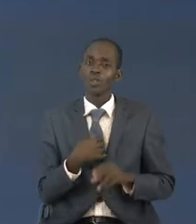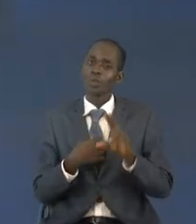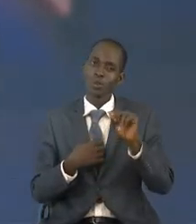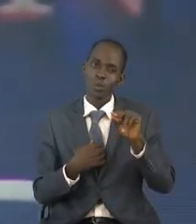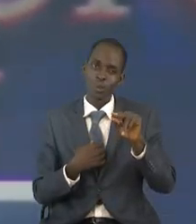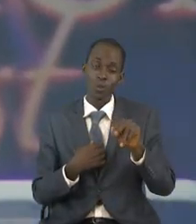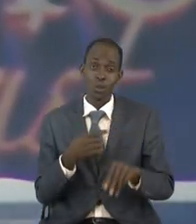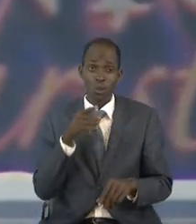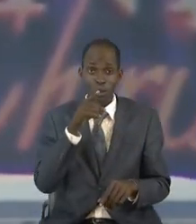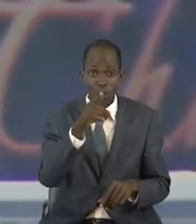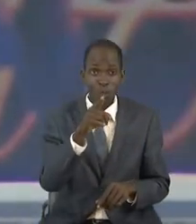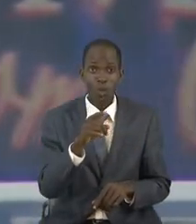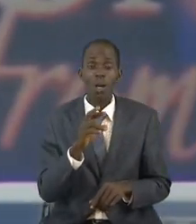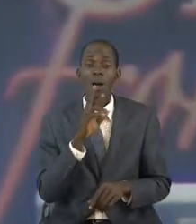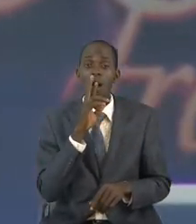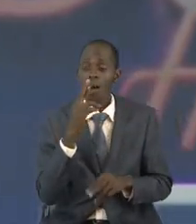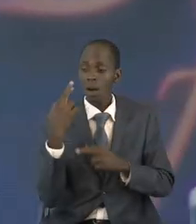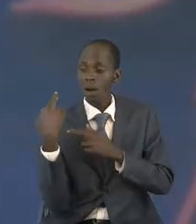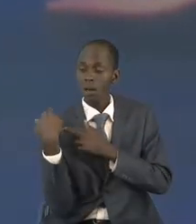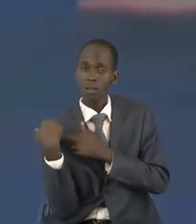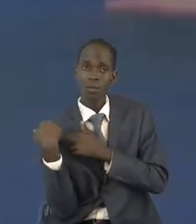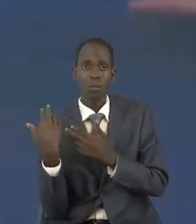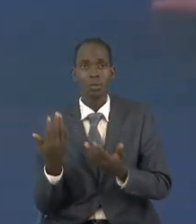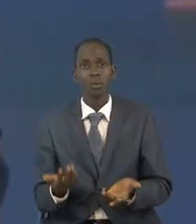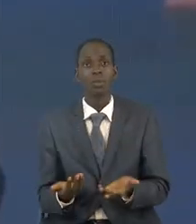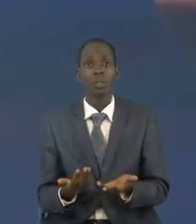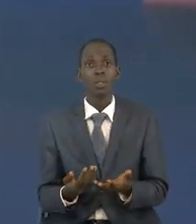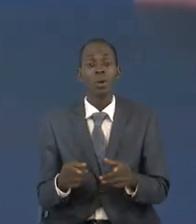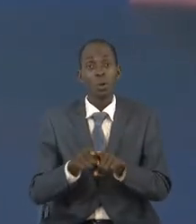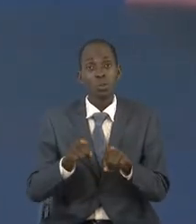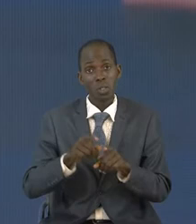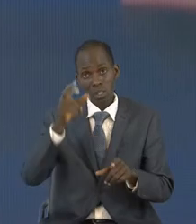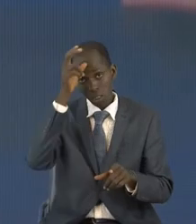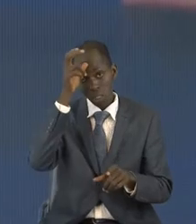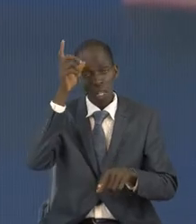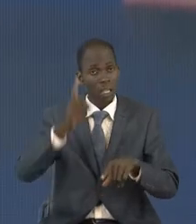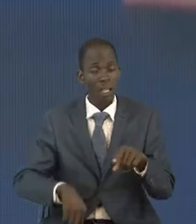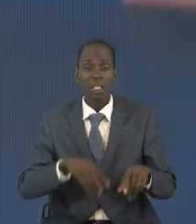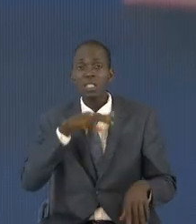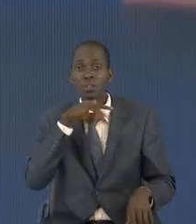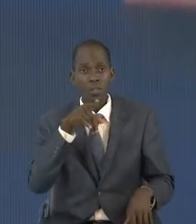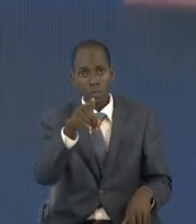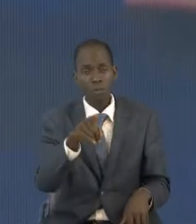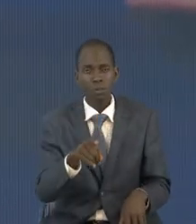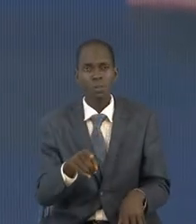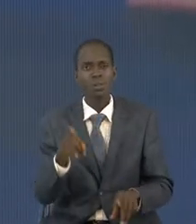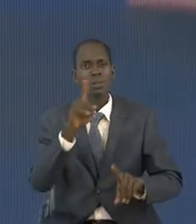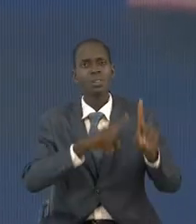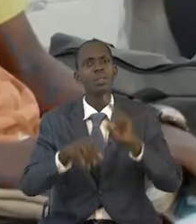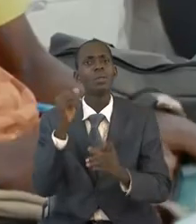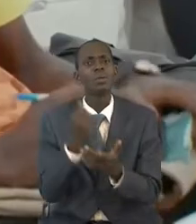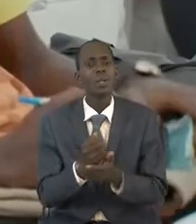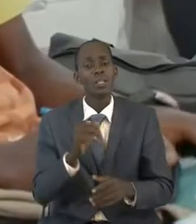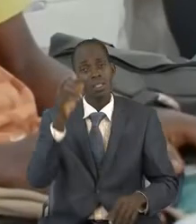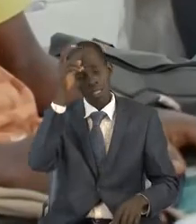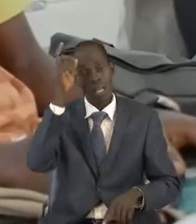are responsible. Even Satan cannot defile you. I said Satan cannot defile